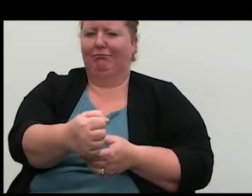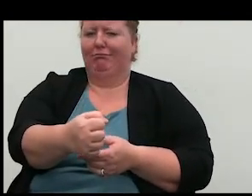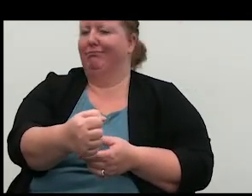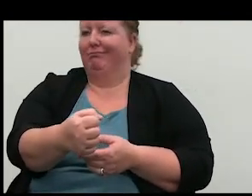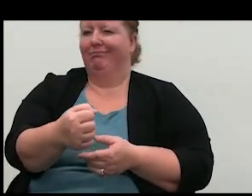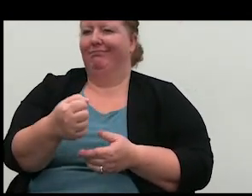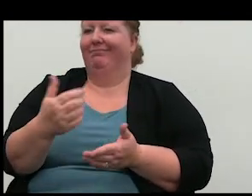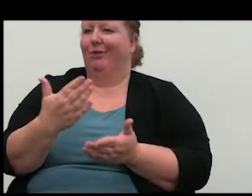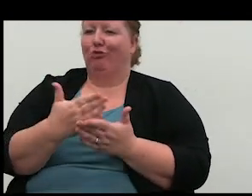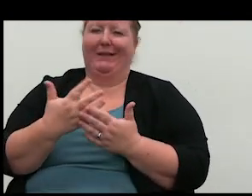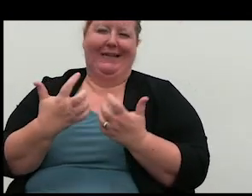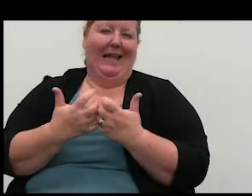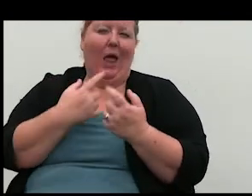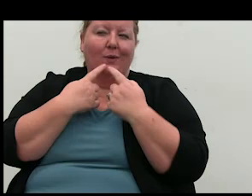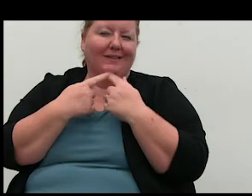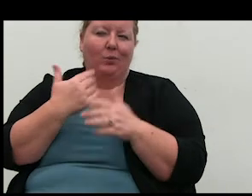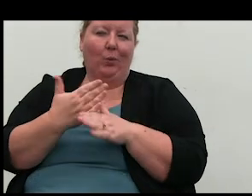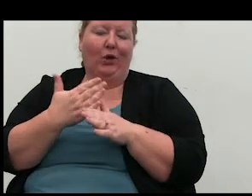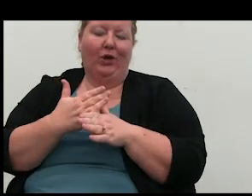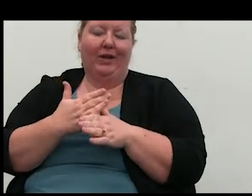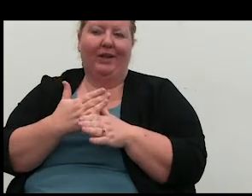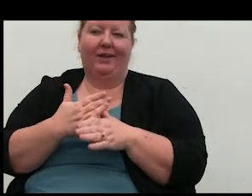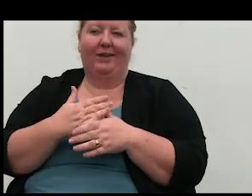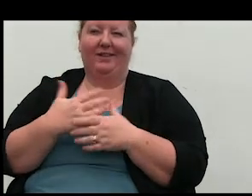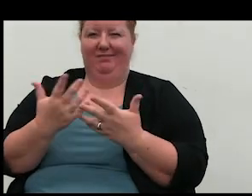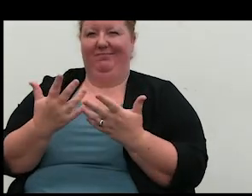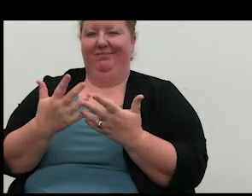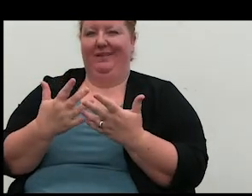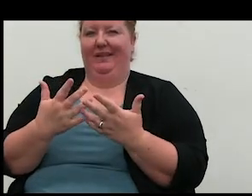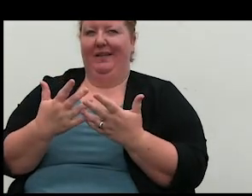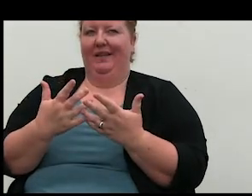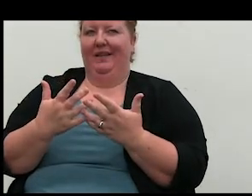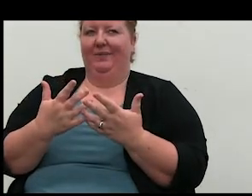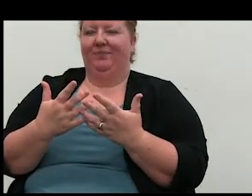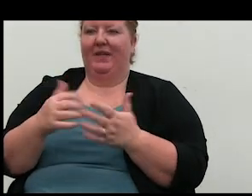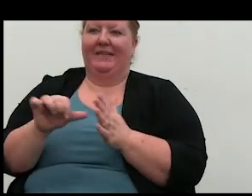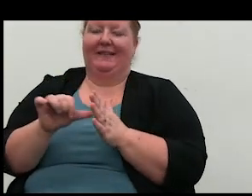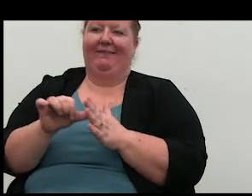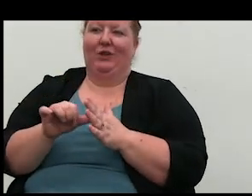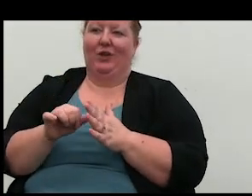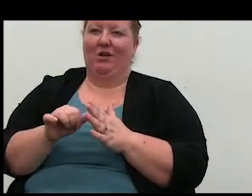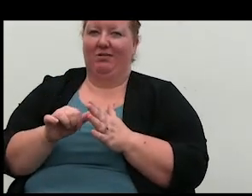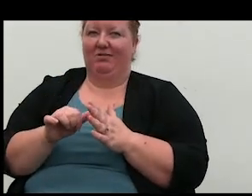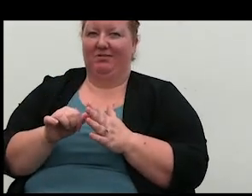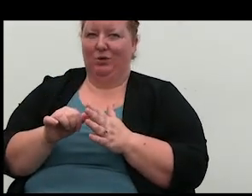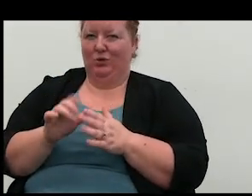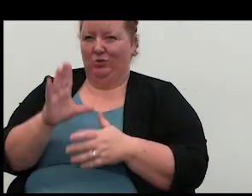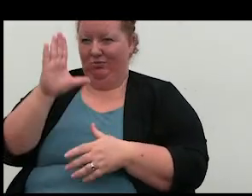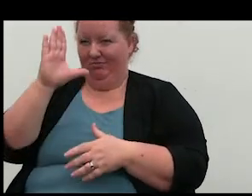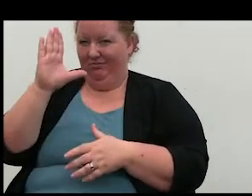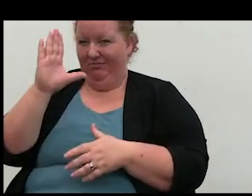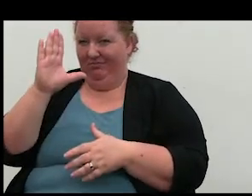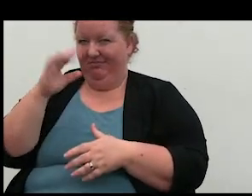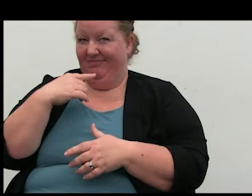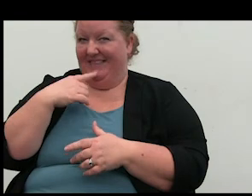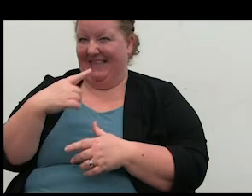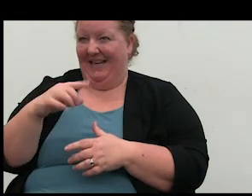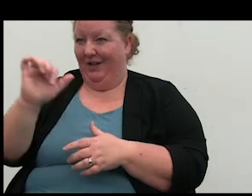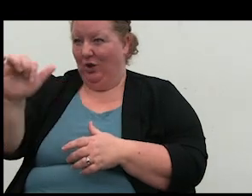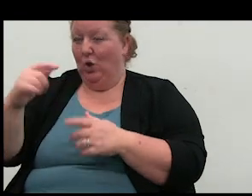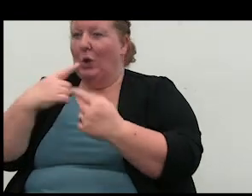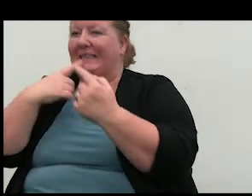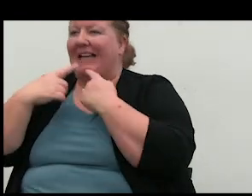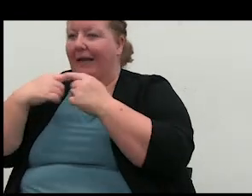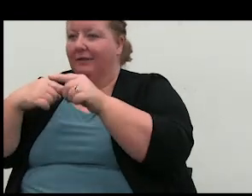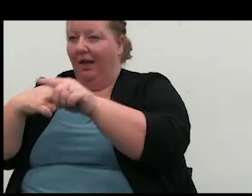not really how data works. I mean, for a start, it's quite hard to say where your data ends and somebody else's data begins.